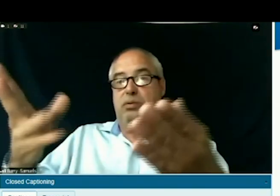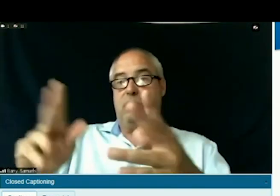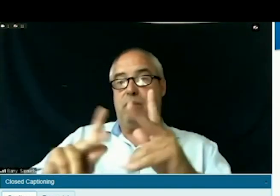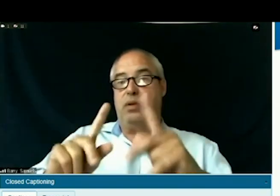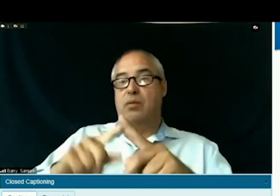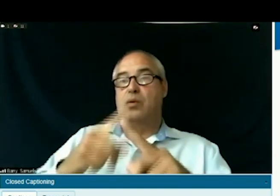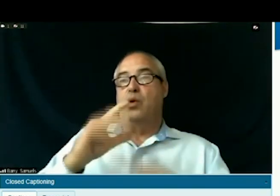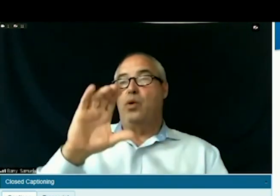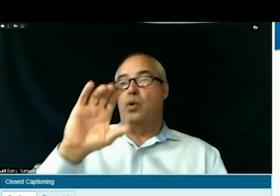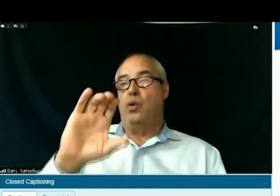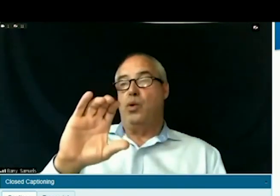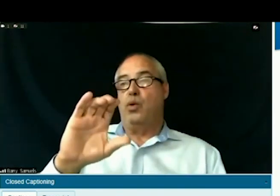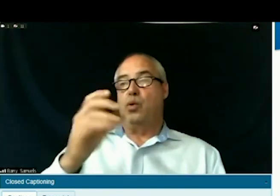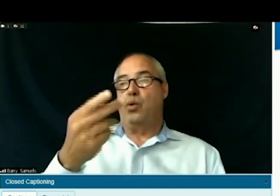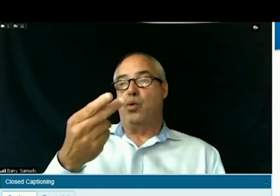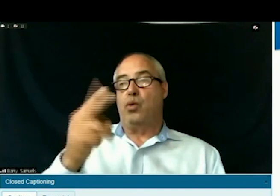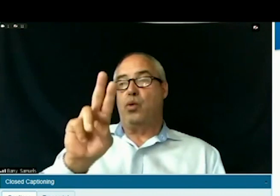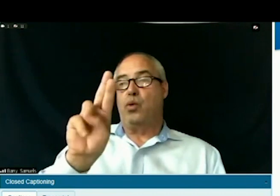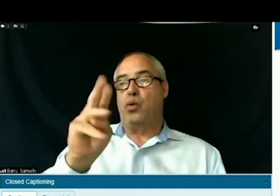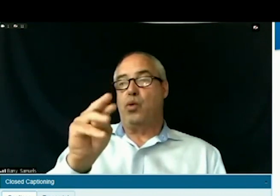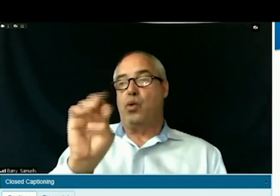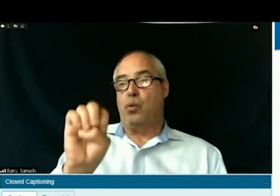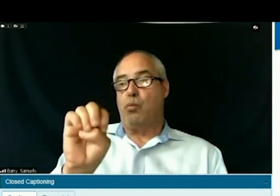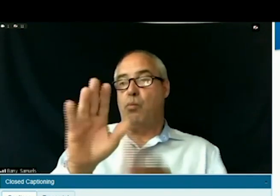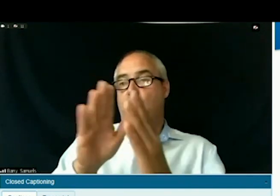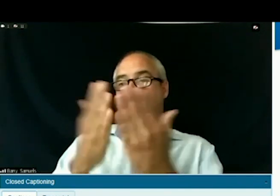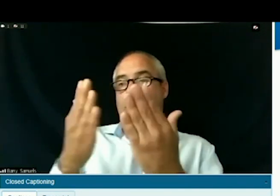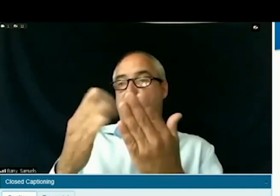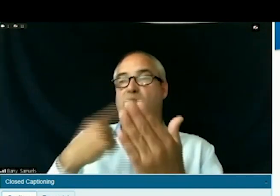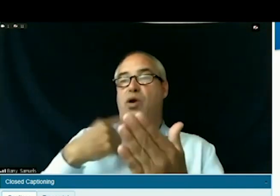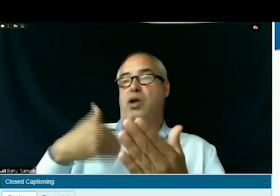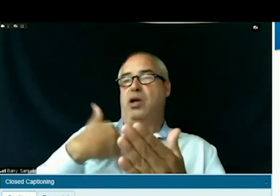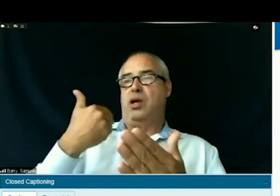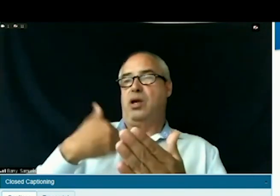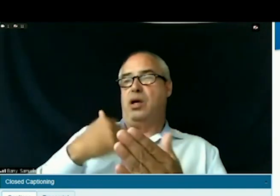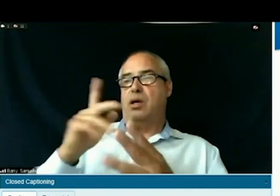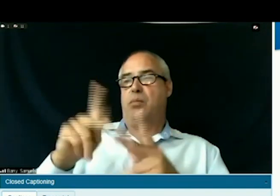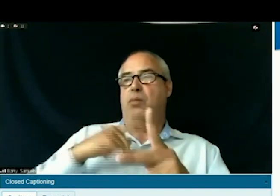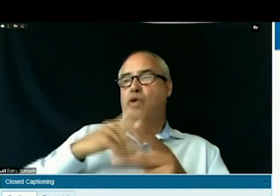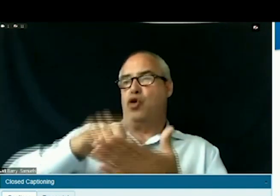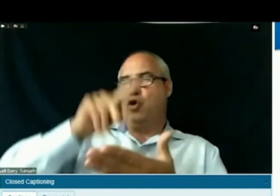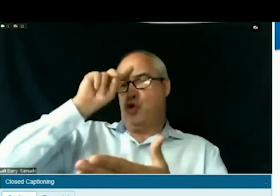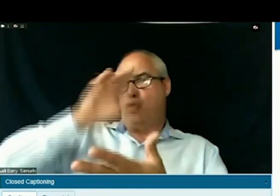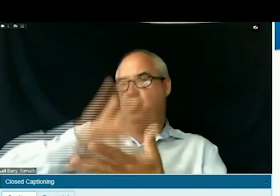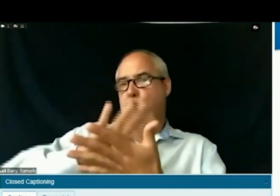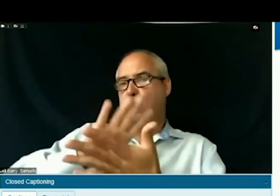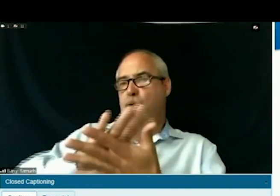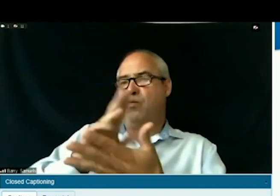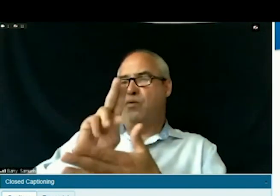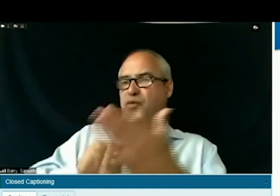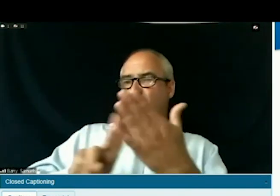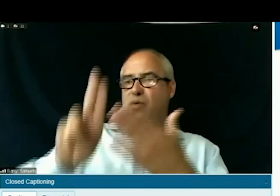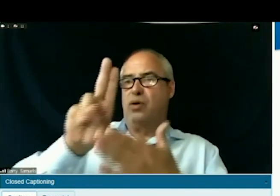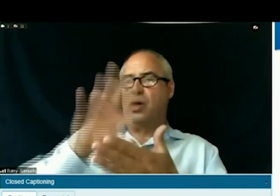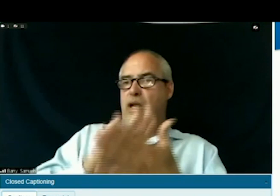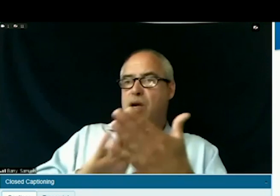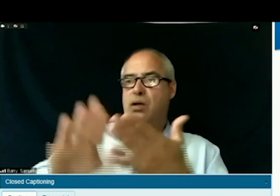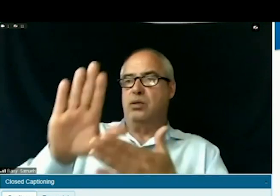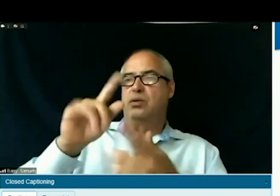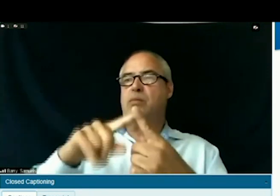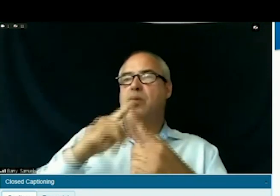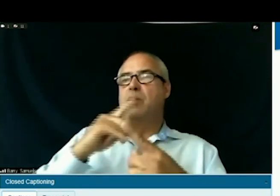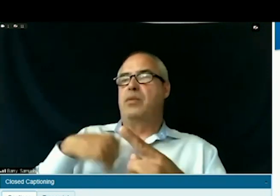Chromebooks to get, for young people who were trying to learn in school, or other people who were given an opportunity to potentially work from home but didn't have the access to it. And